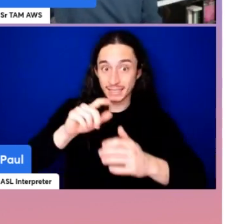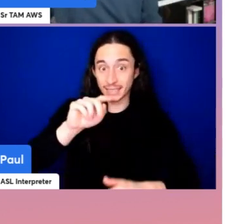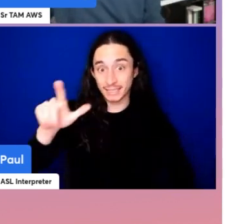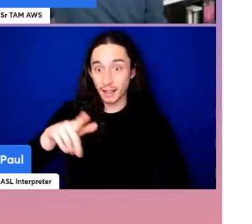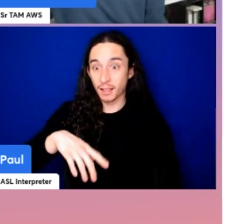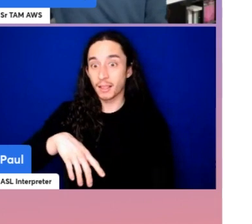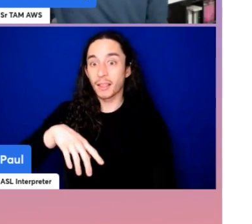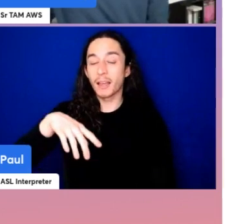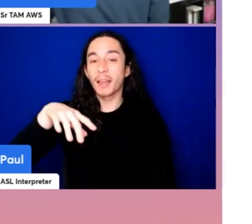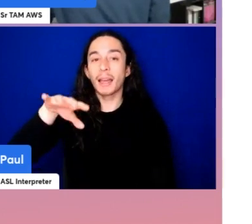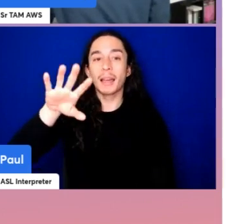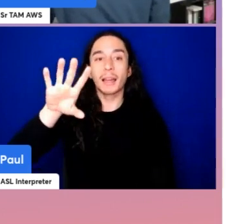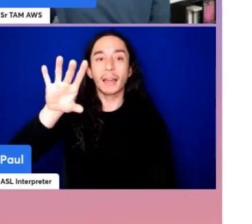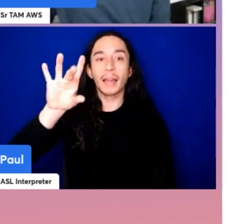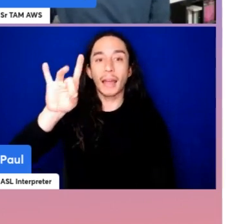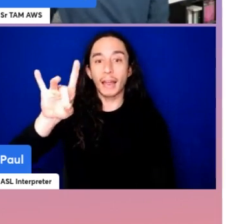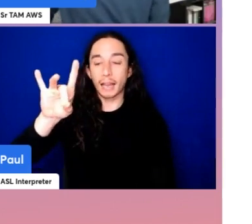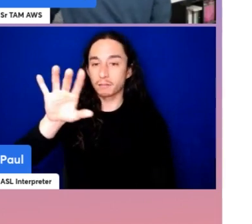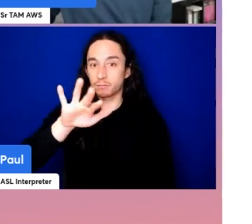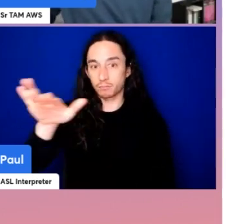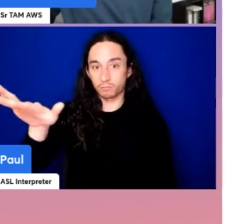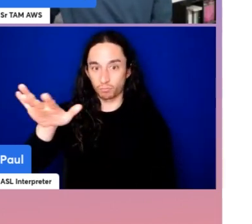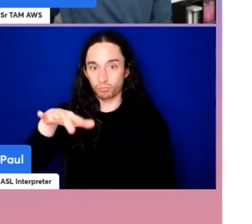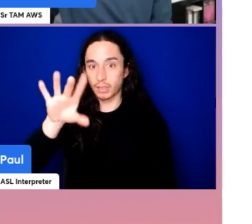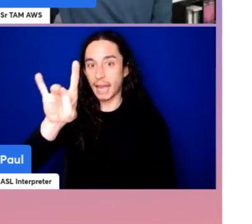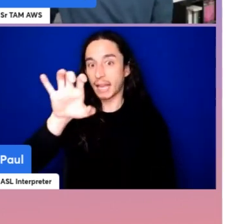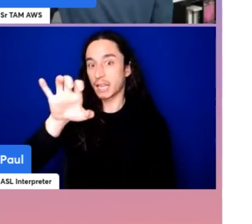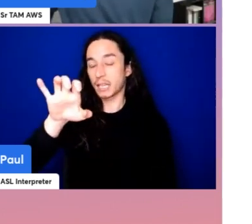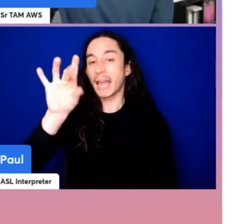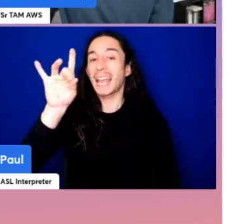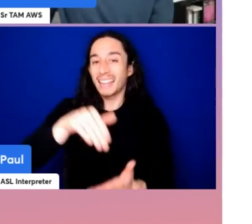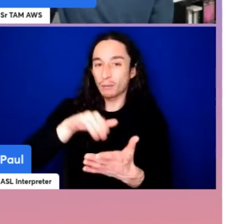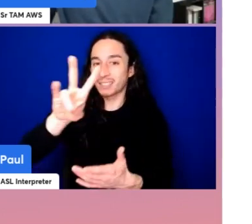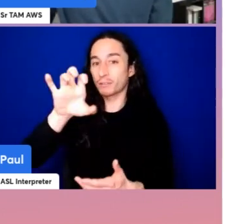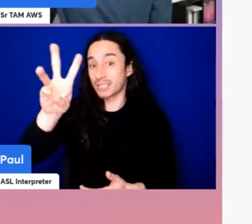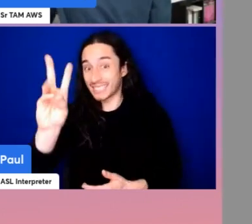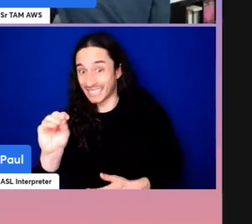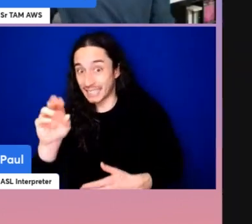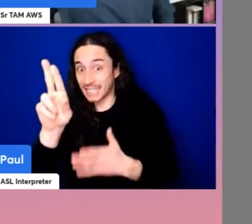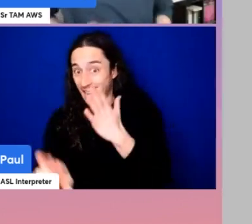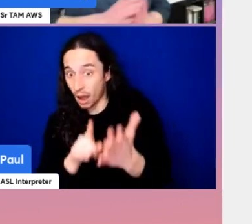8,760 hours, which is 365 days. Some quick mental math there.